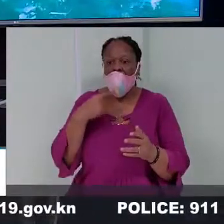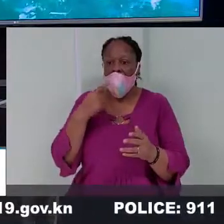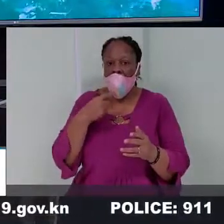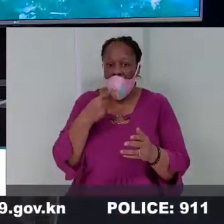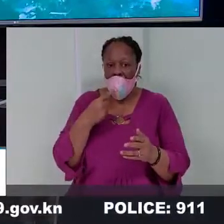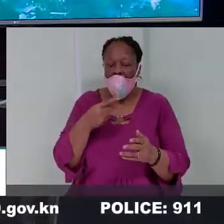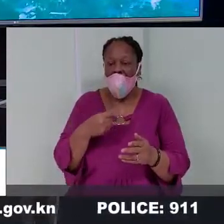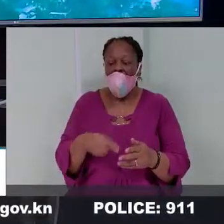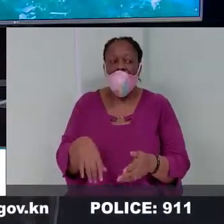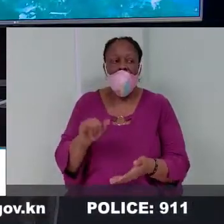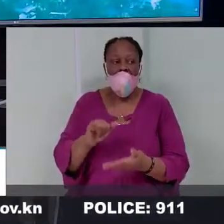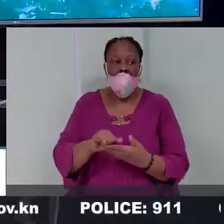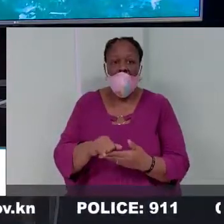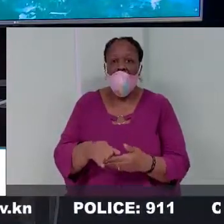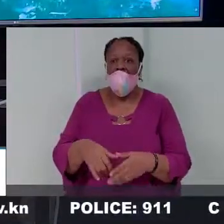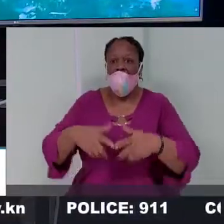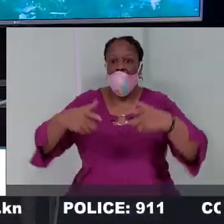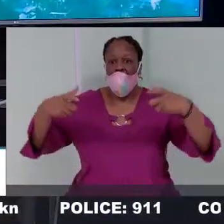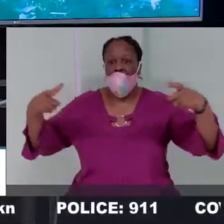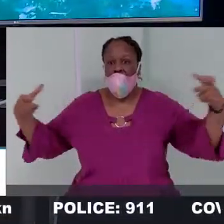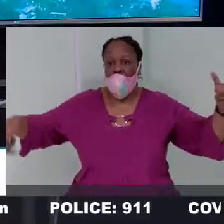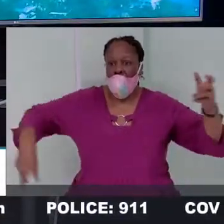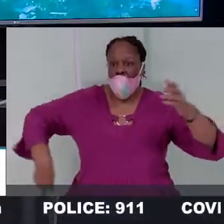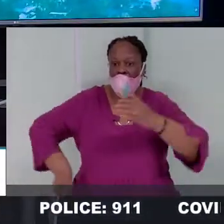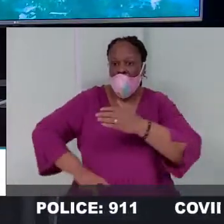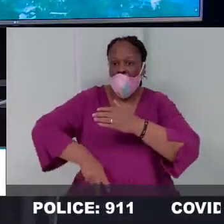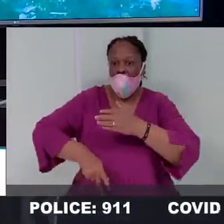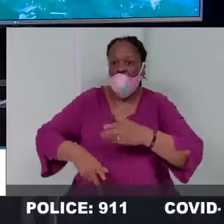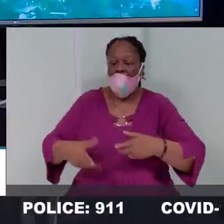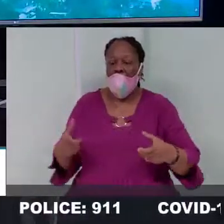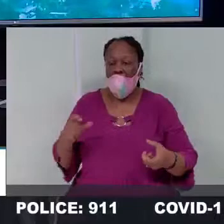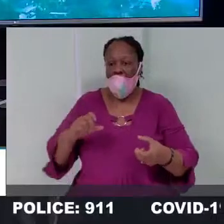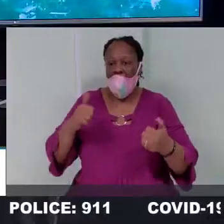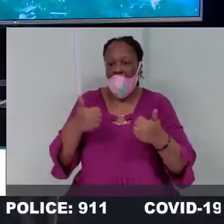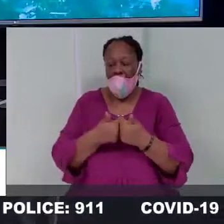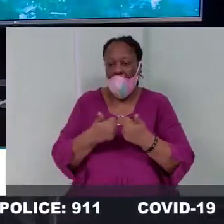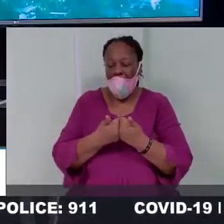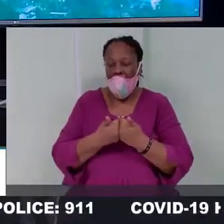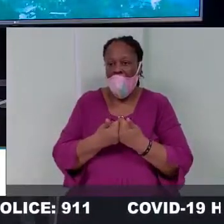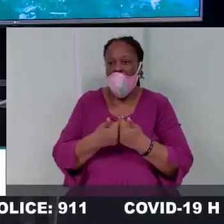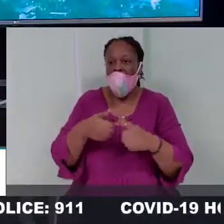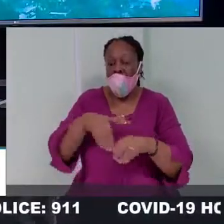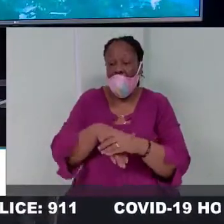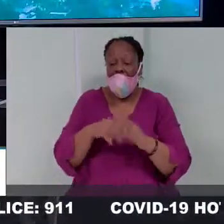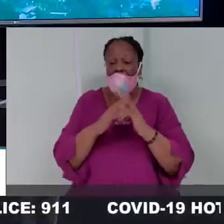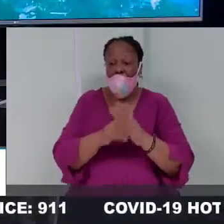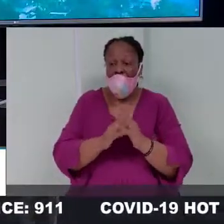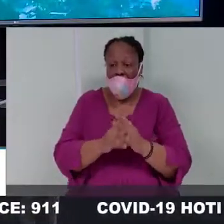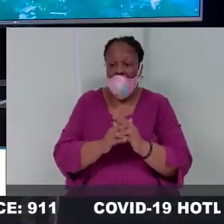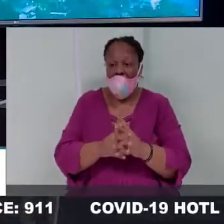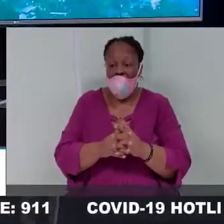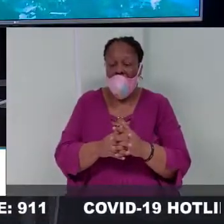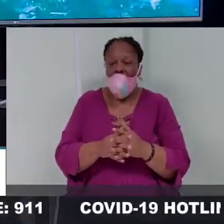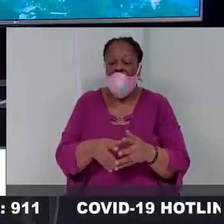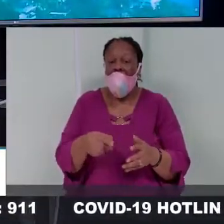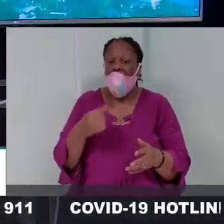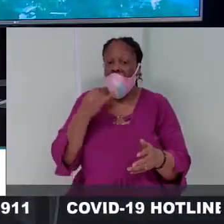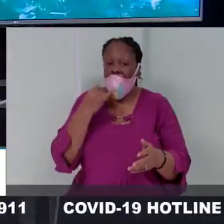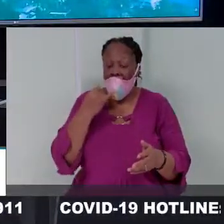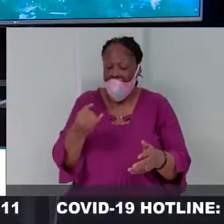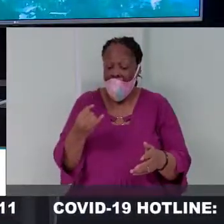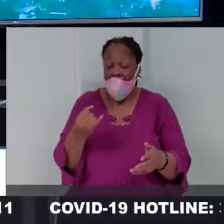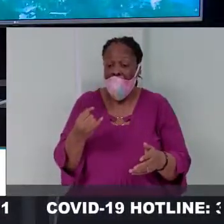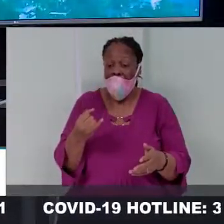Bowl and having basically parties and all of that for the Super Bowl, which he said it could really